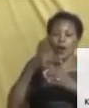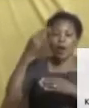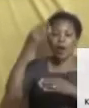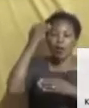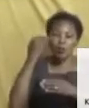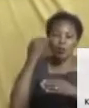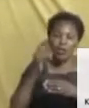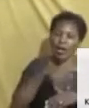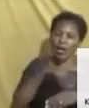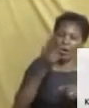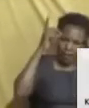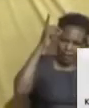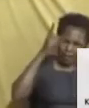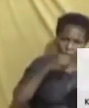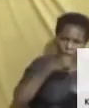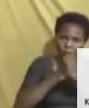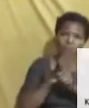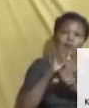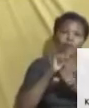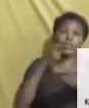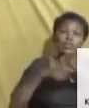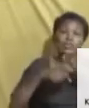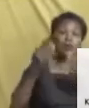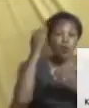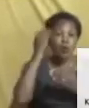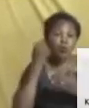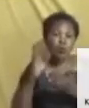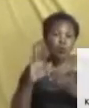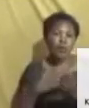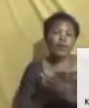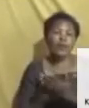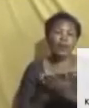determination has been made by the Court of Appeal.